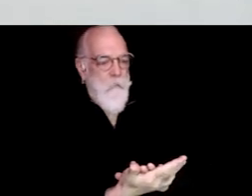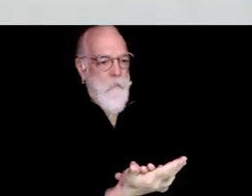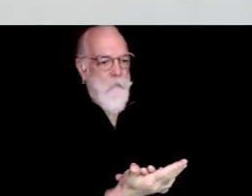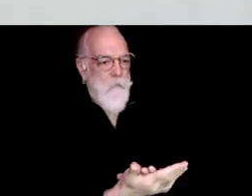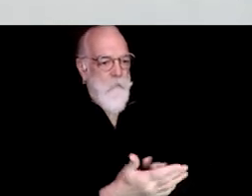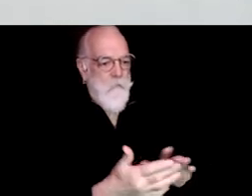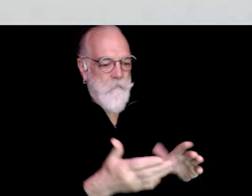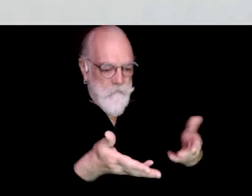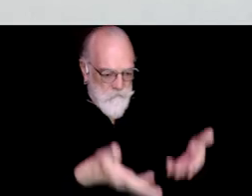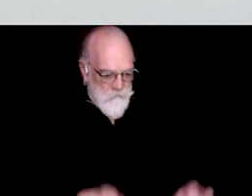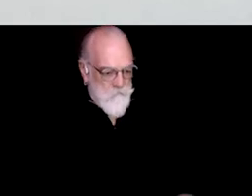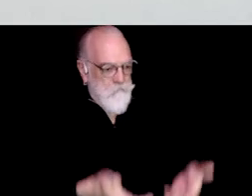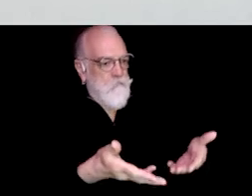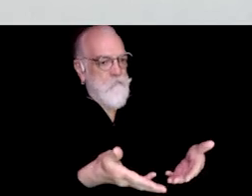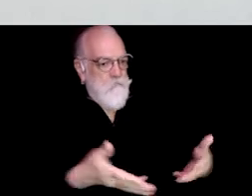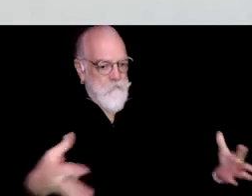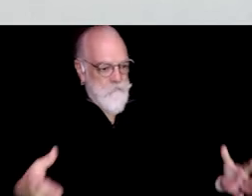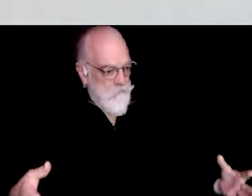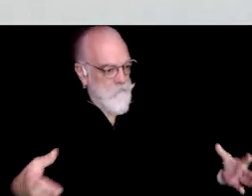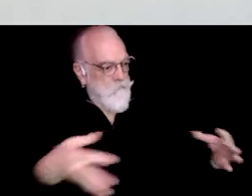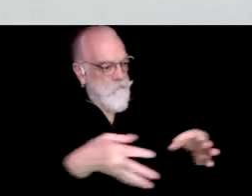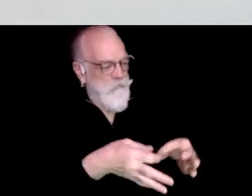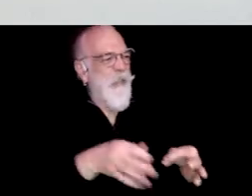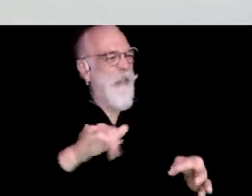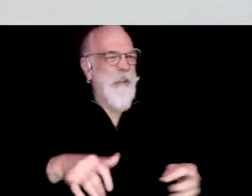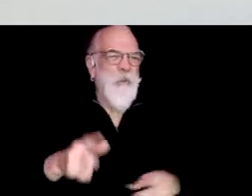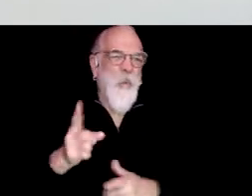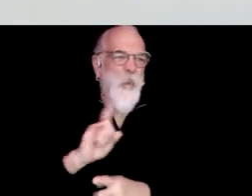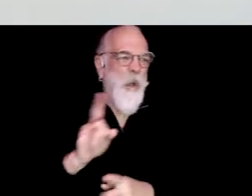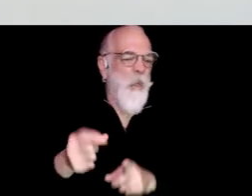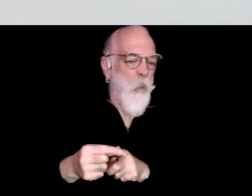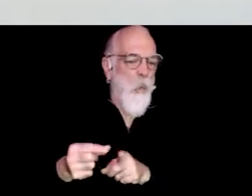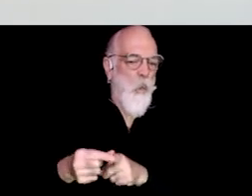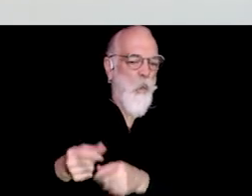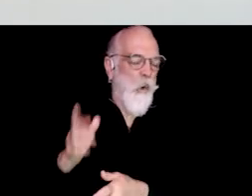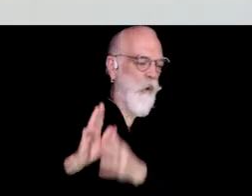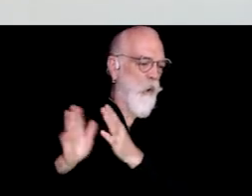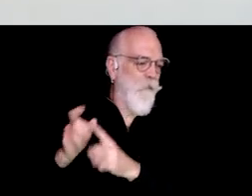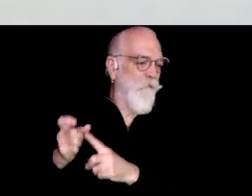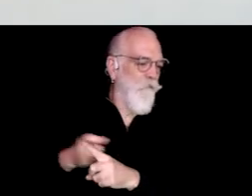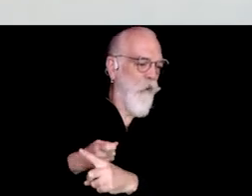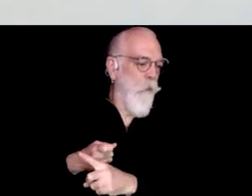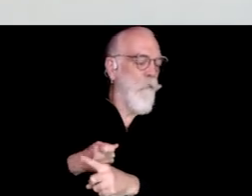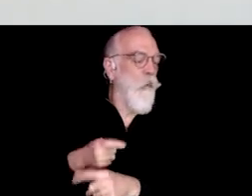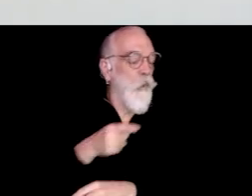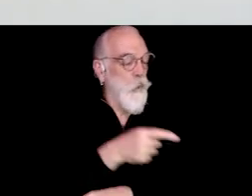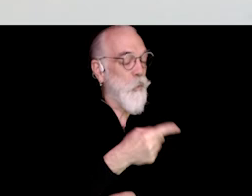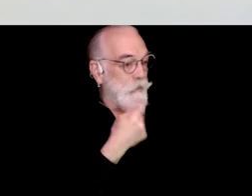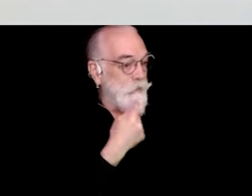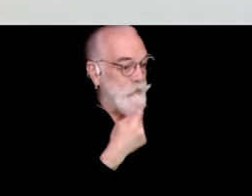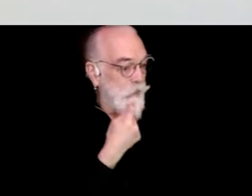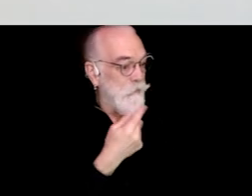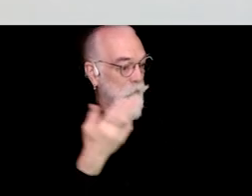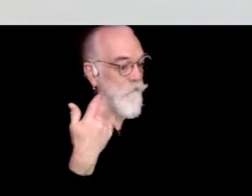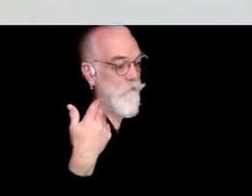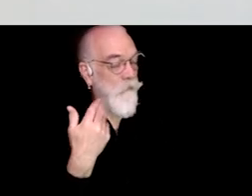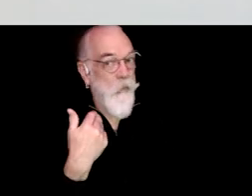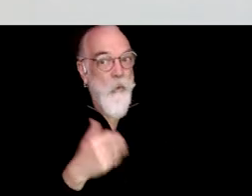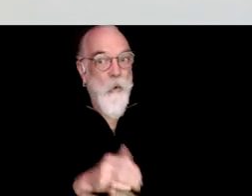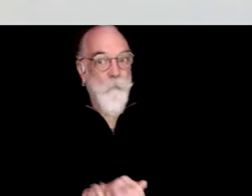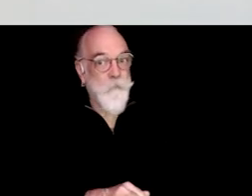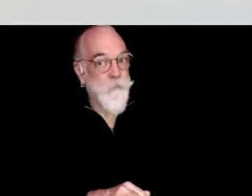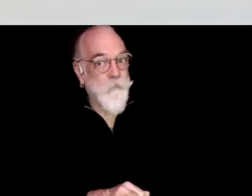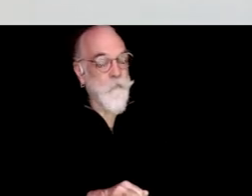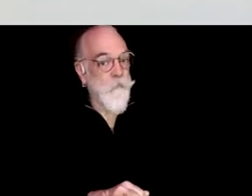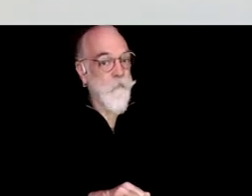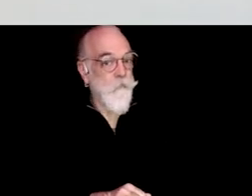makers, right? Its etymology is from that. and that you mention that